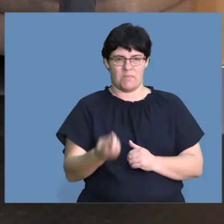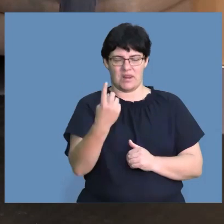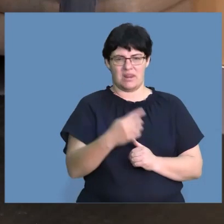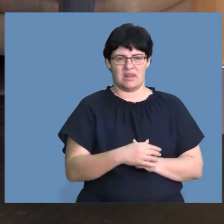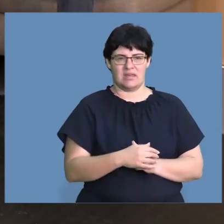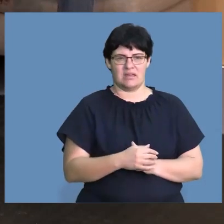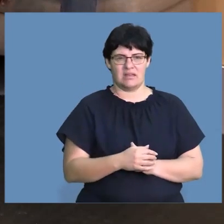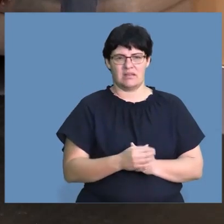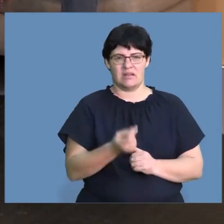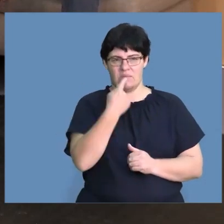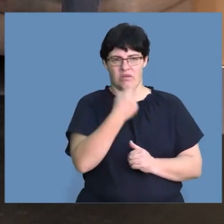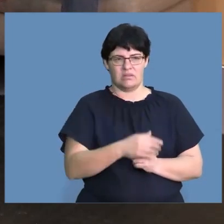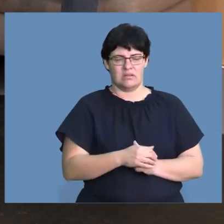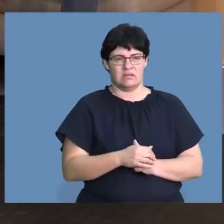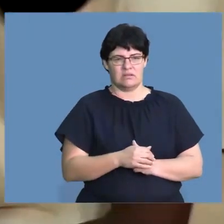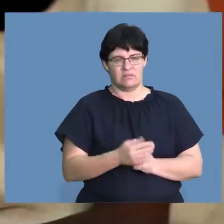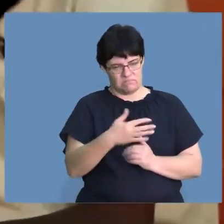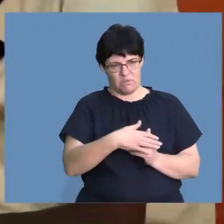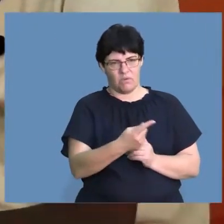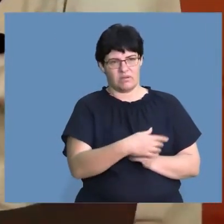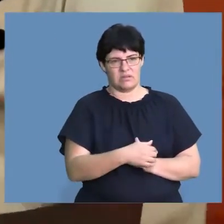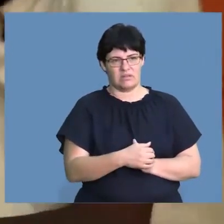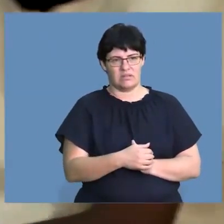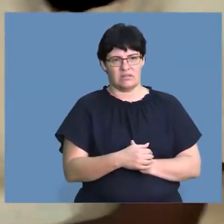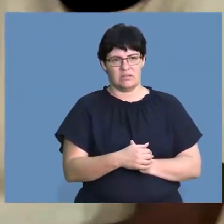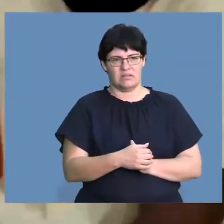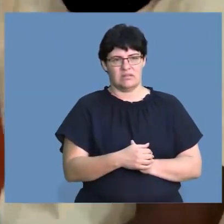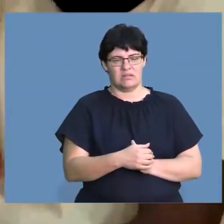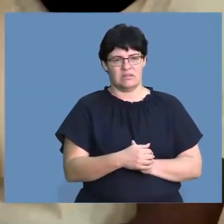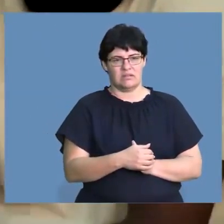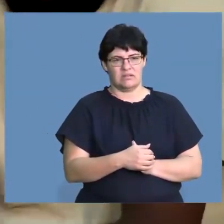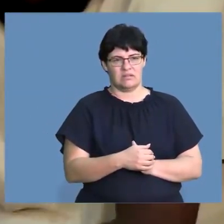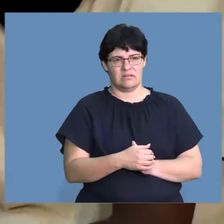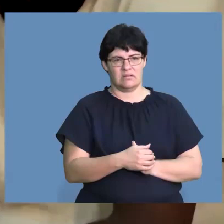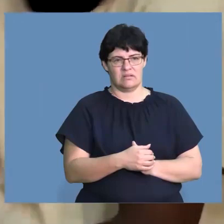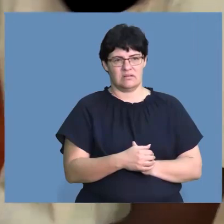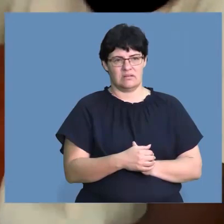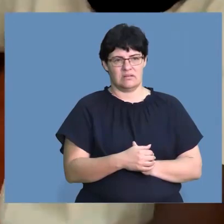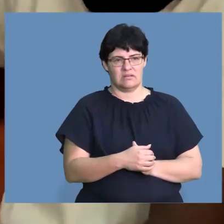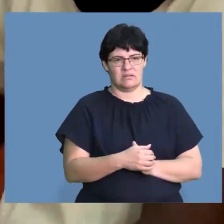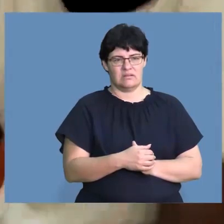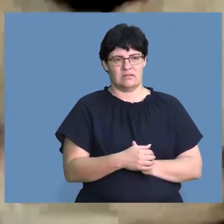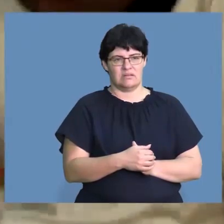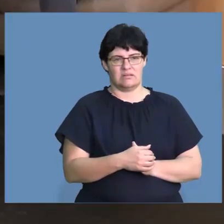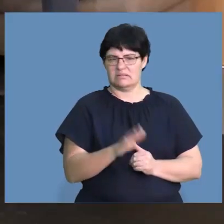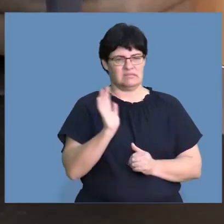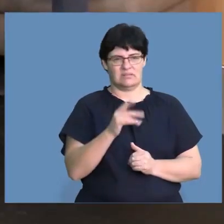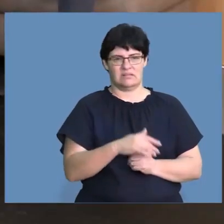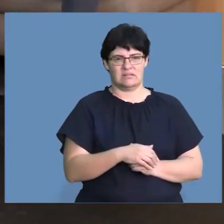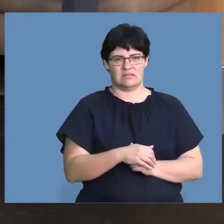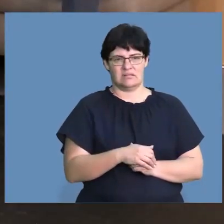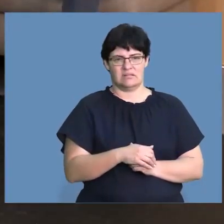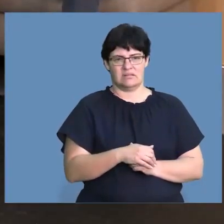Please have one. Oh. Put it in your mouth. Take another one. Okay, another one? Would you like one?